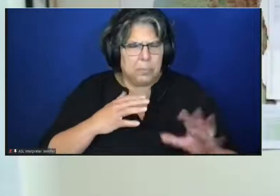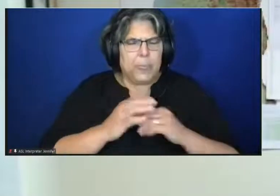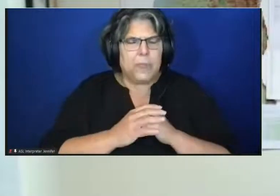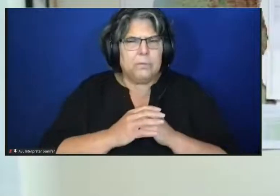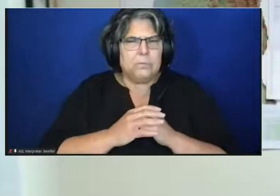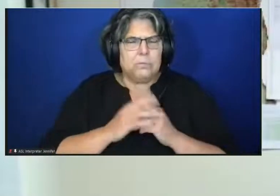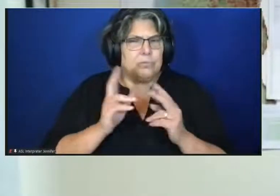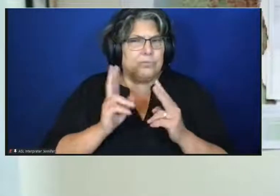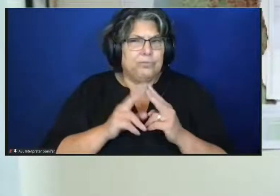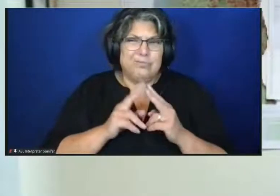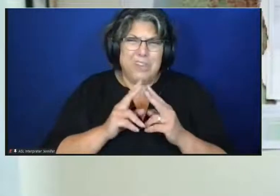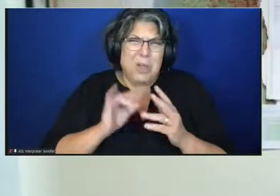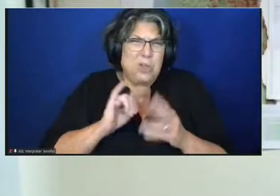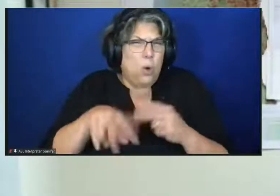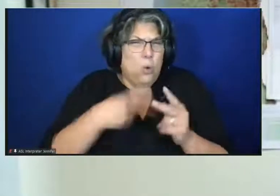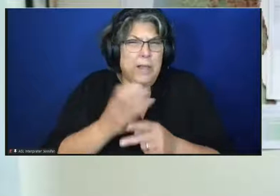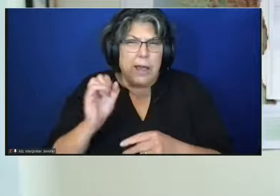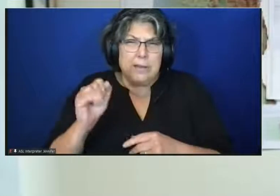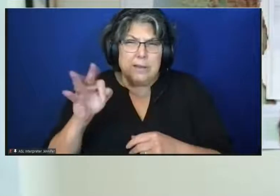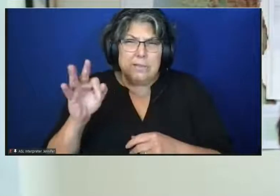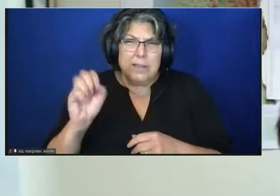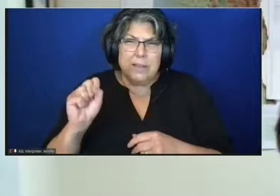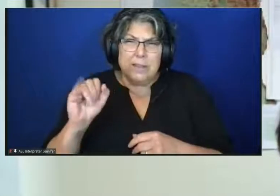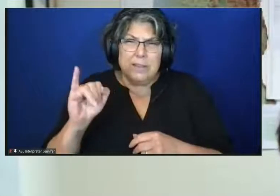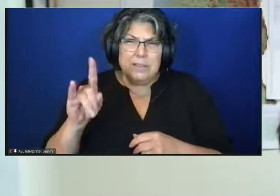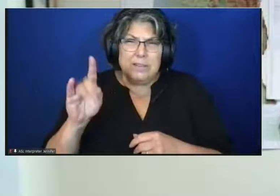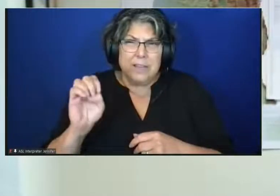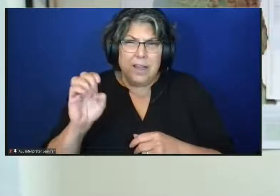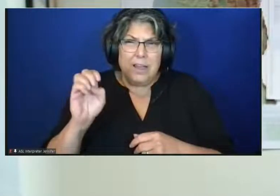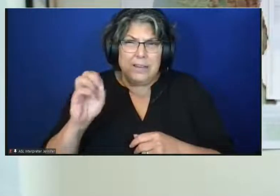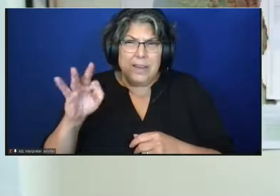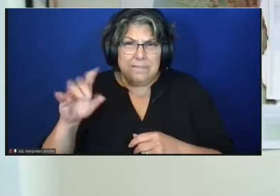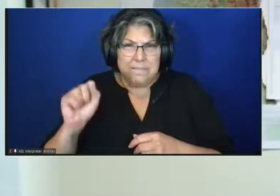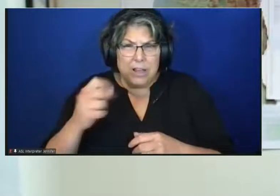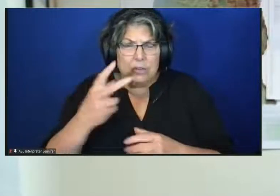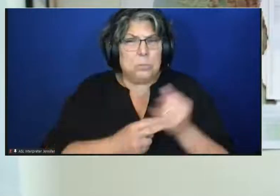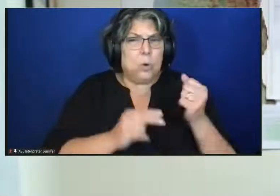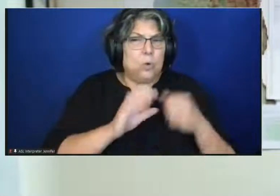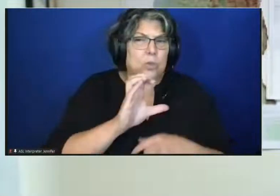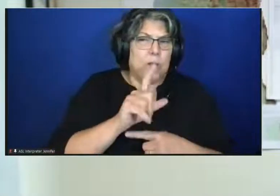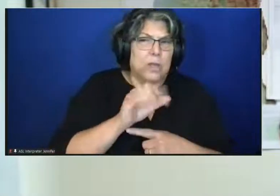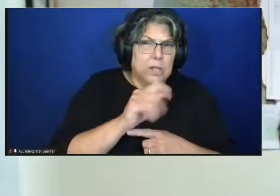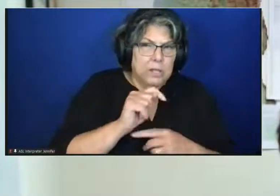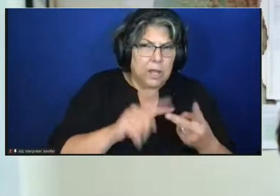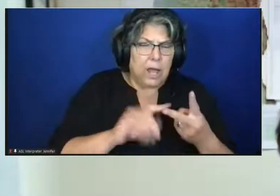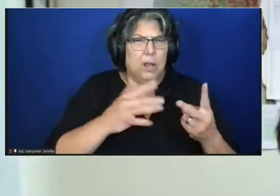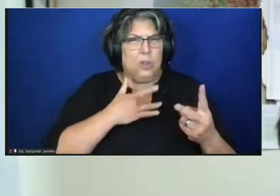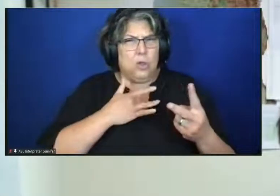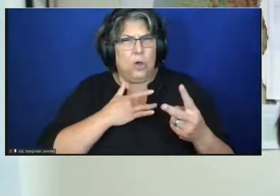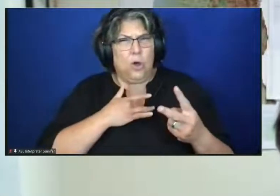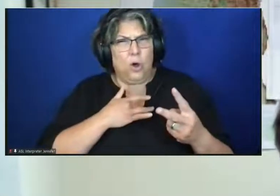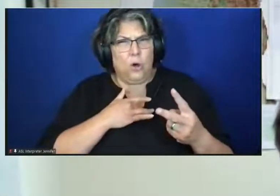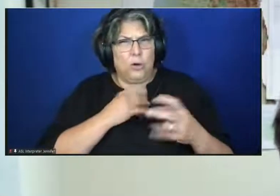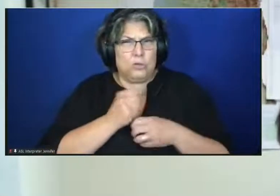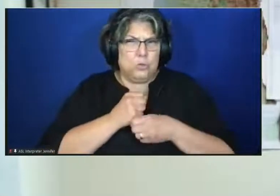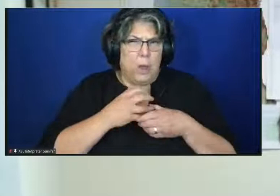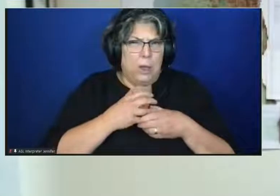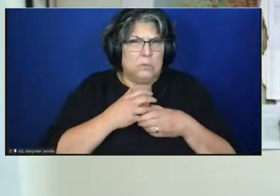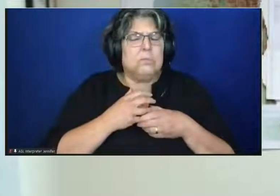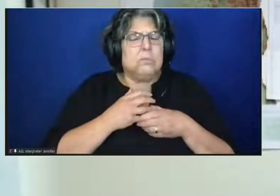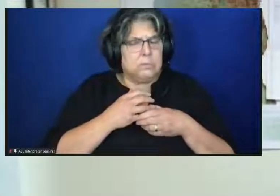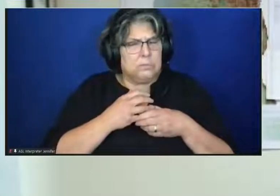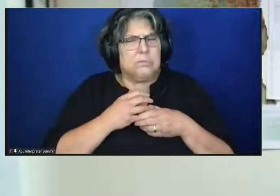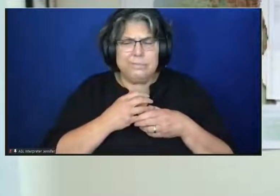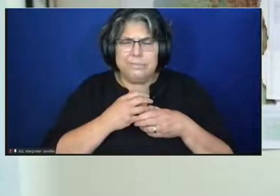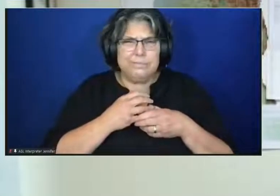these kind of side effects, both the clotting and the myocarditis, pericarditis, they occur at